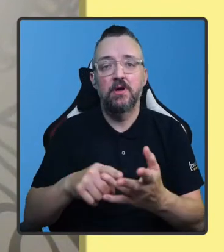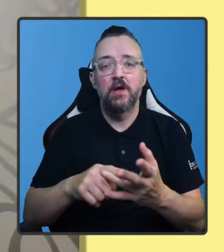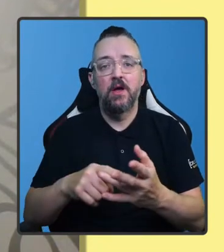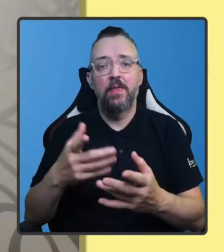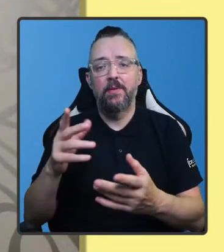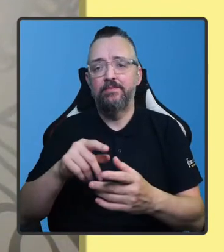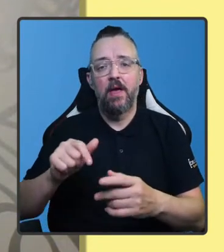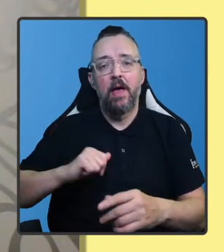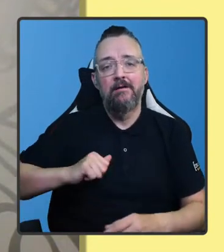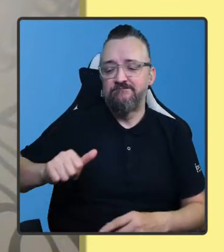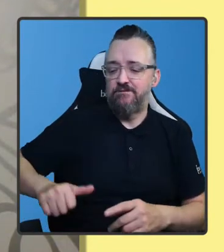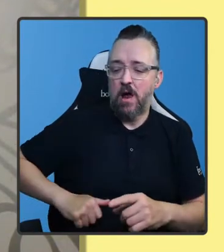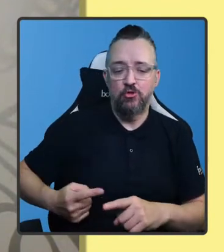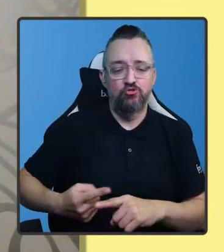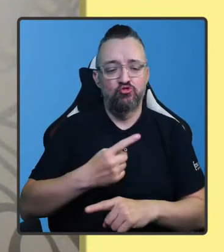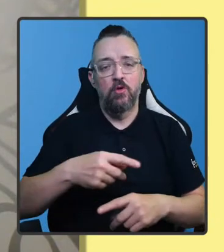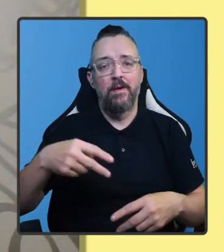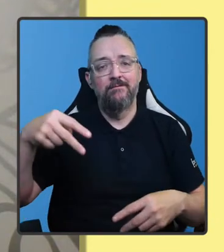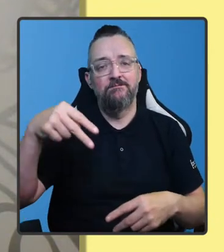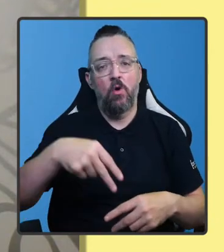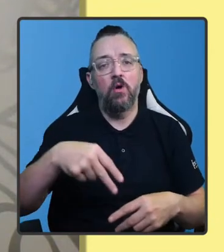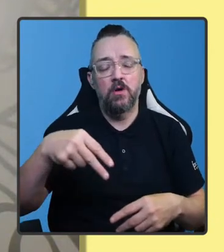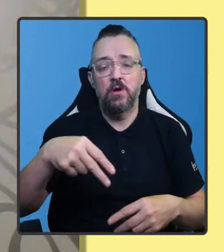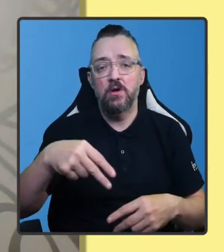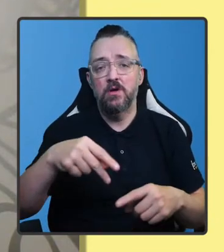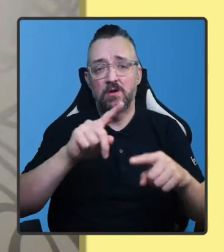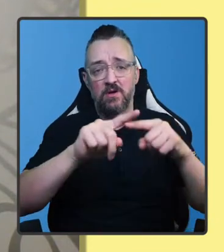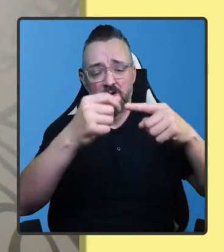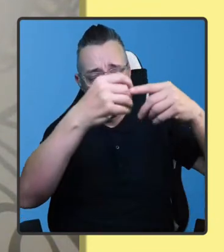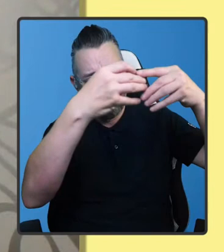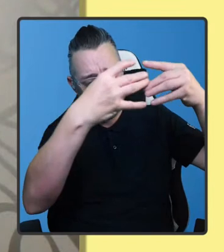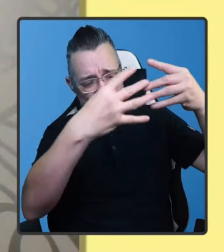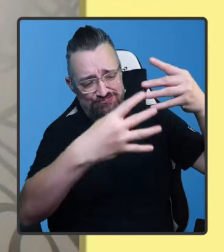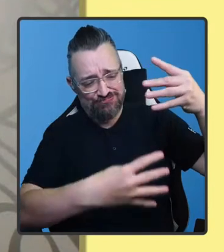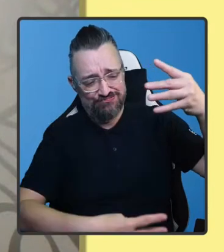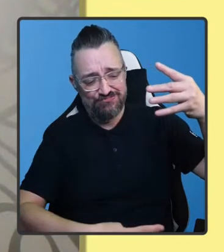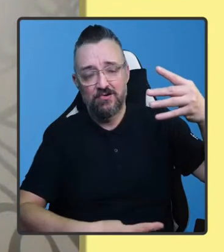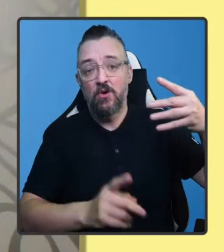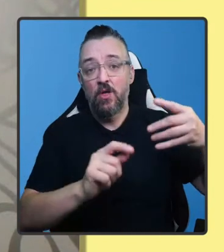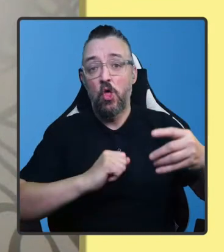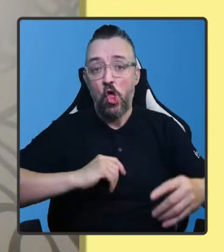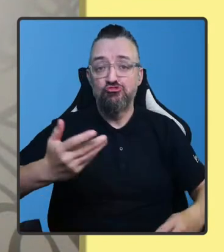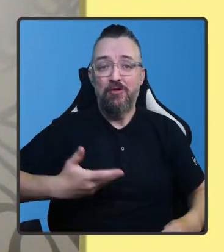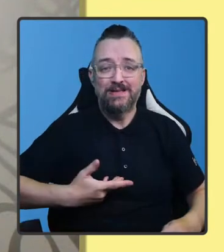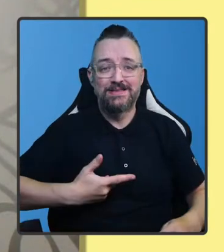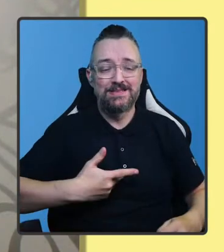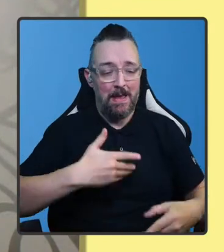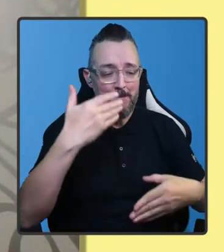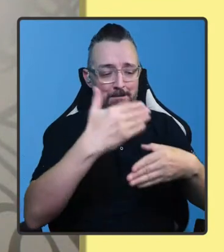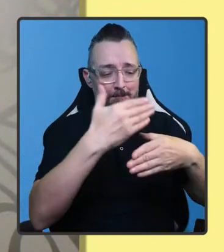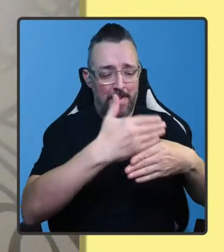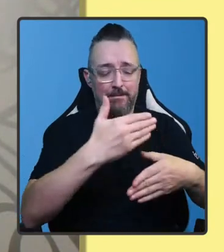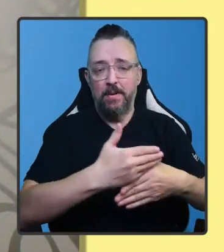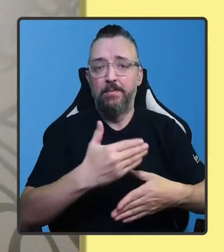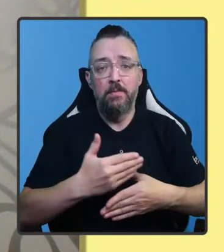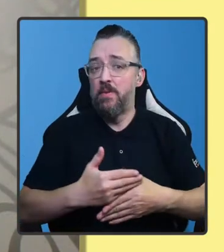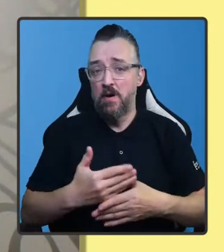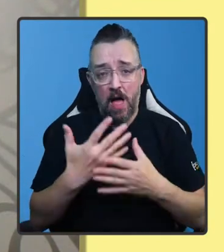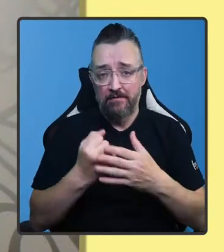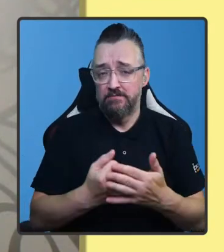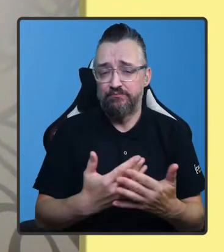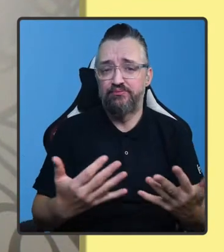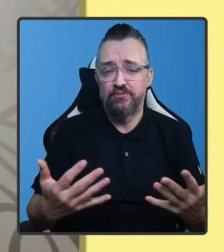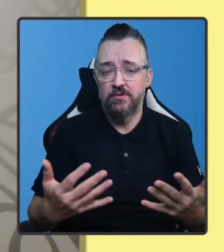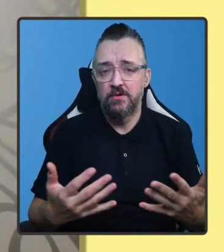and EU citizenship, the list of those rights denied to us goes on and on.